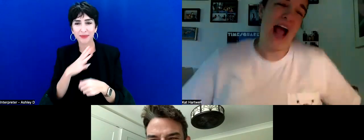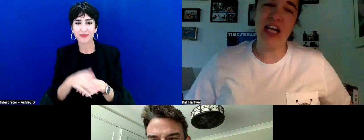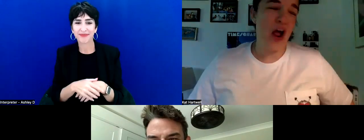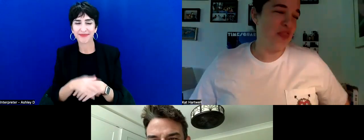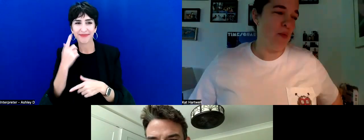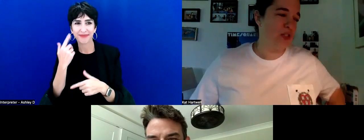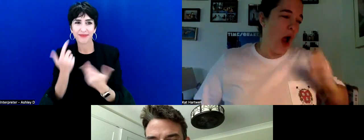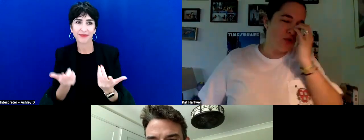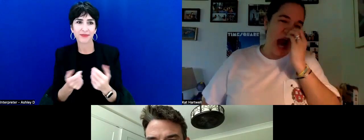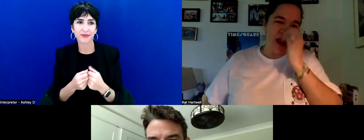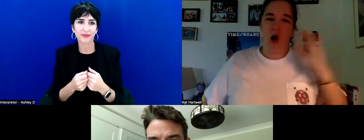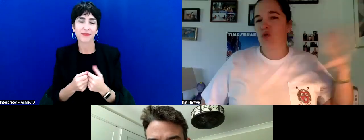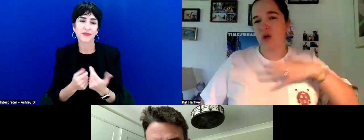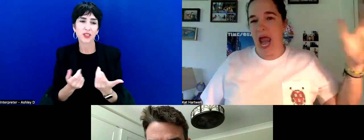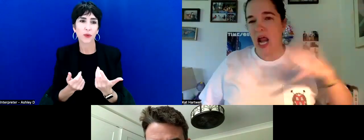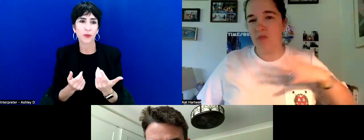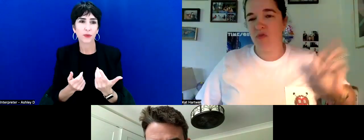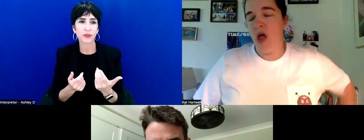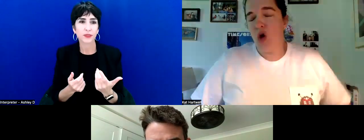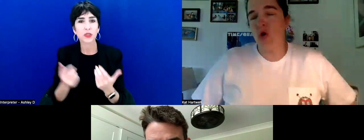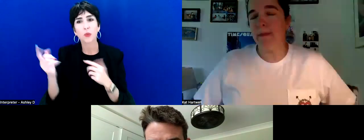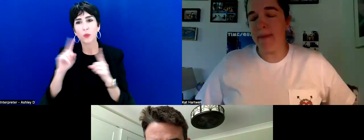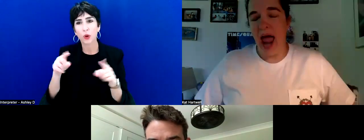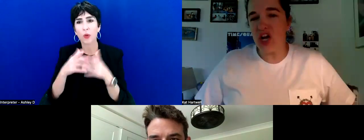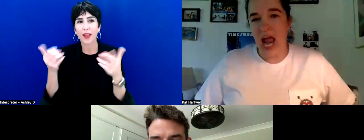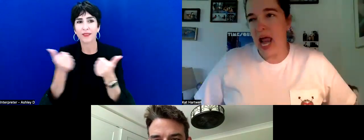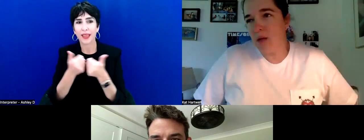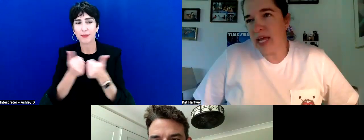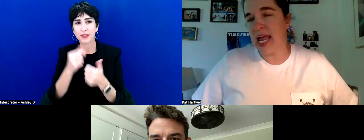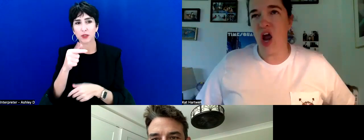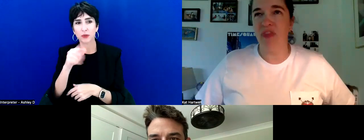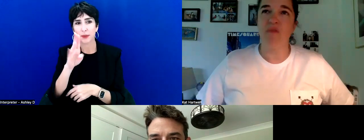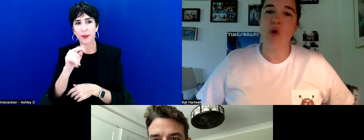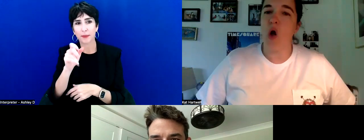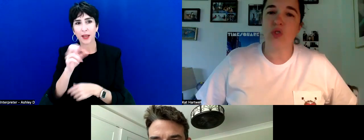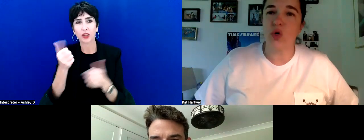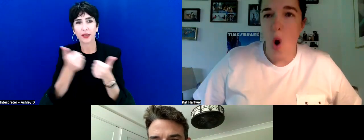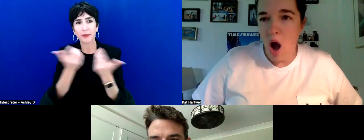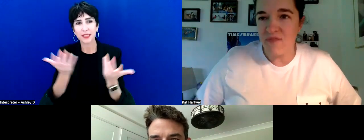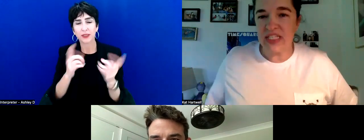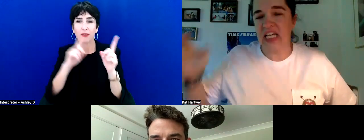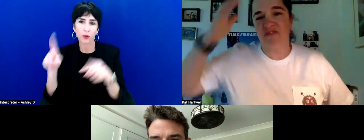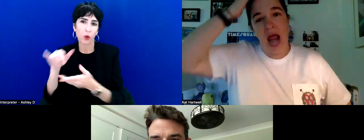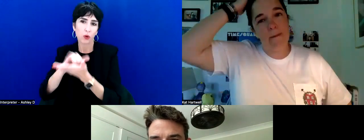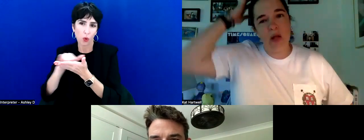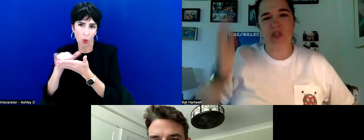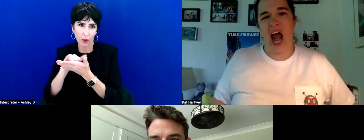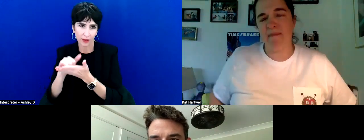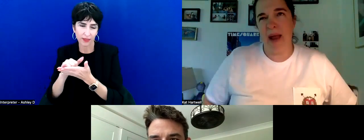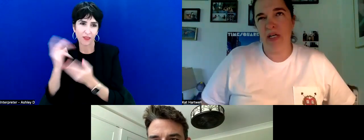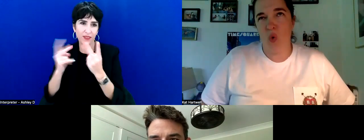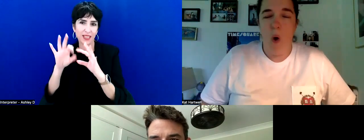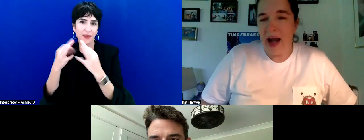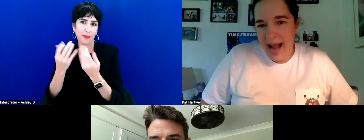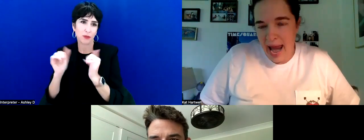Oh, yeah, that's the thing we do. I try to like, go to games, Green Bay Packer games, and here, and then if we go to New York, but then it's family, we